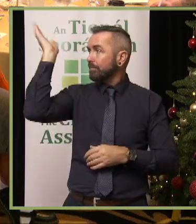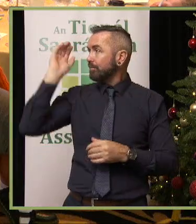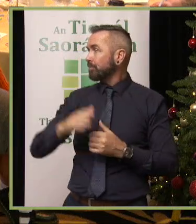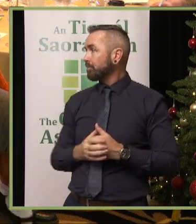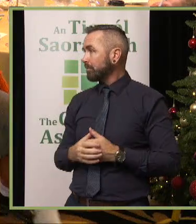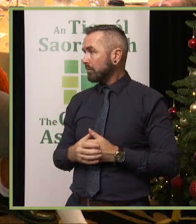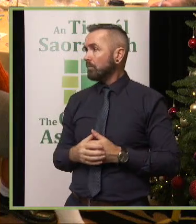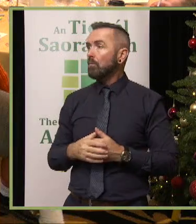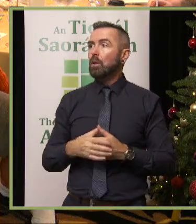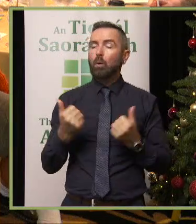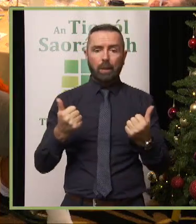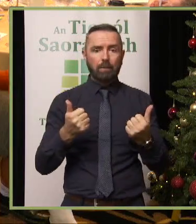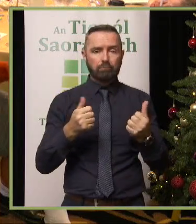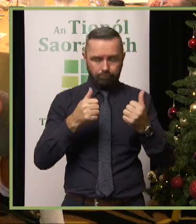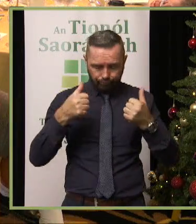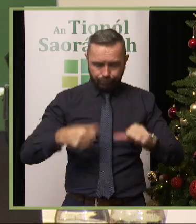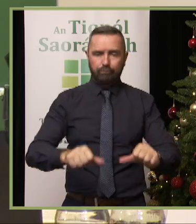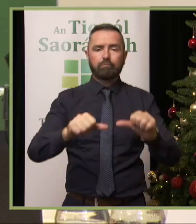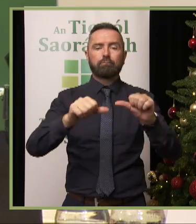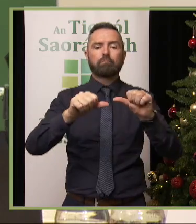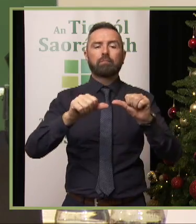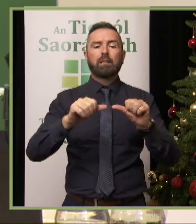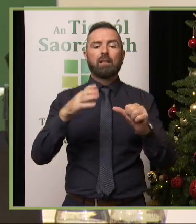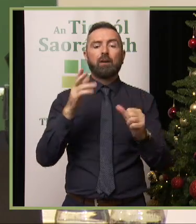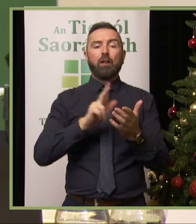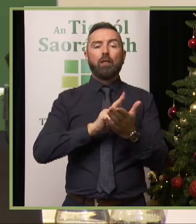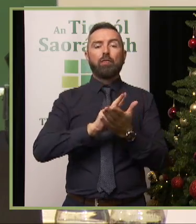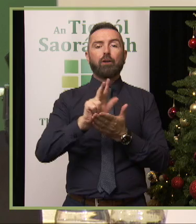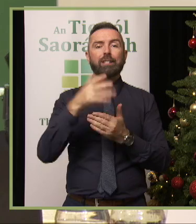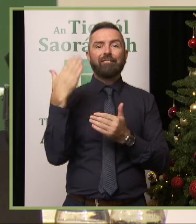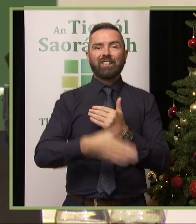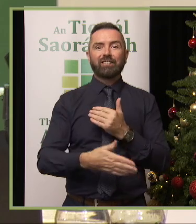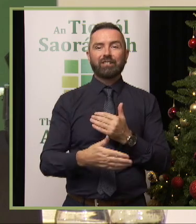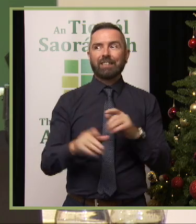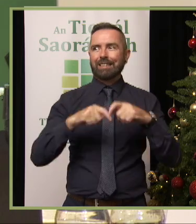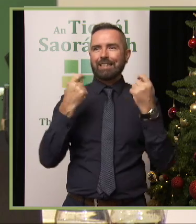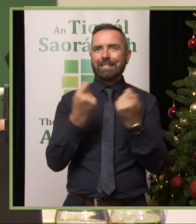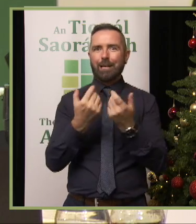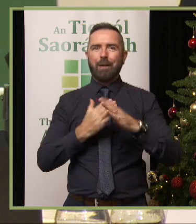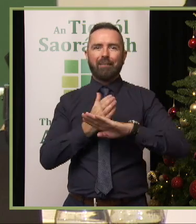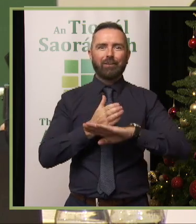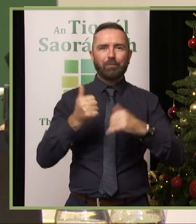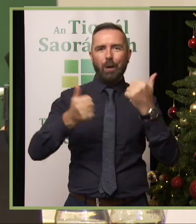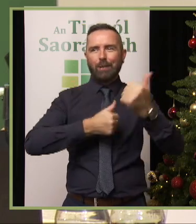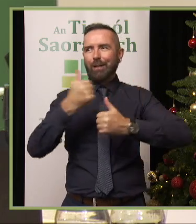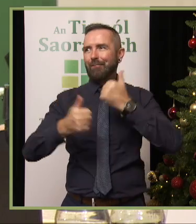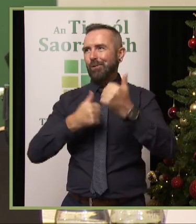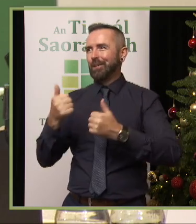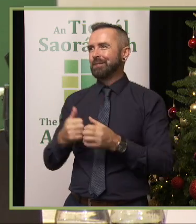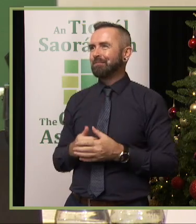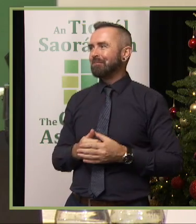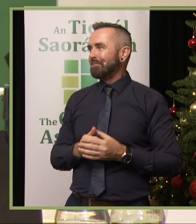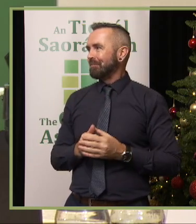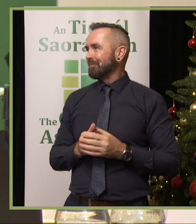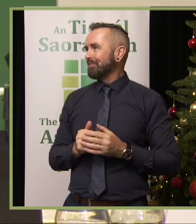Okay, that's carried. Thank you. Great, we got 13. Well done, everybody. That was a team effort. Okay, yeah, that's only